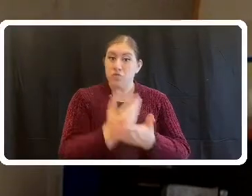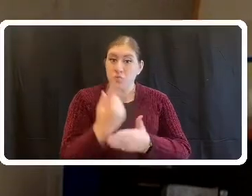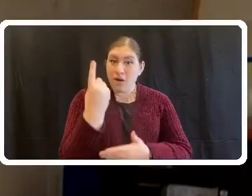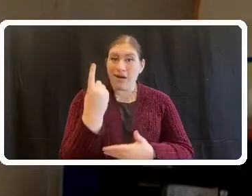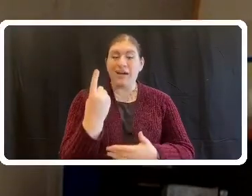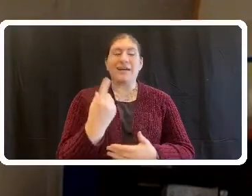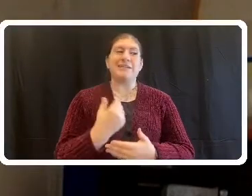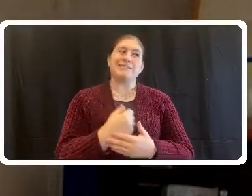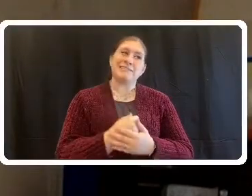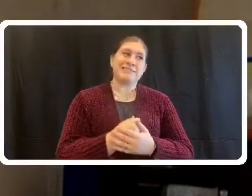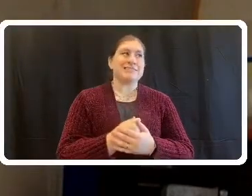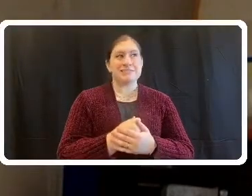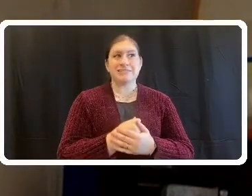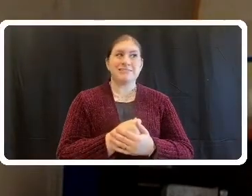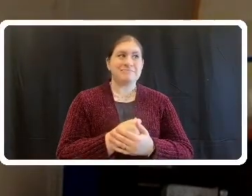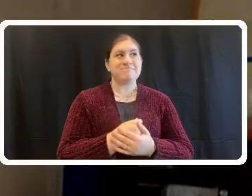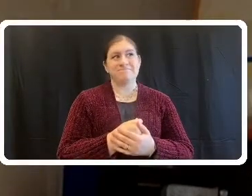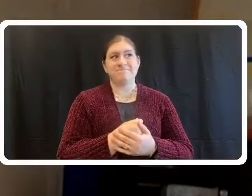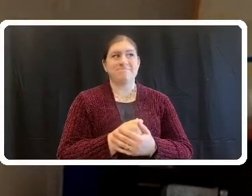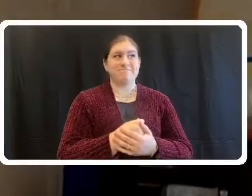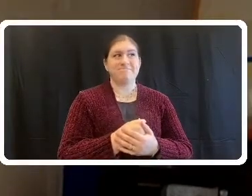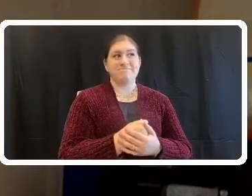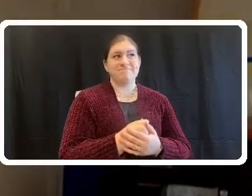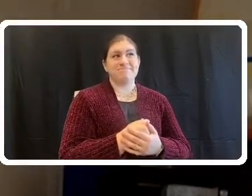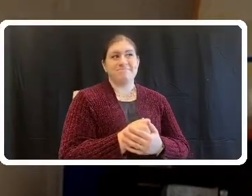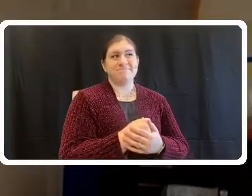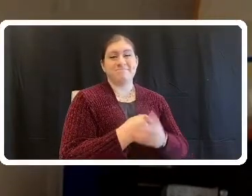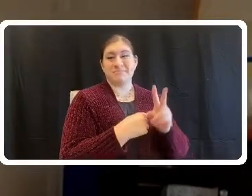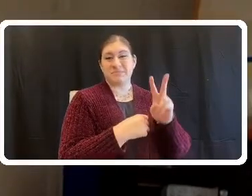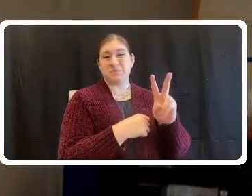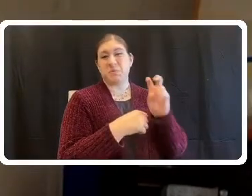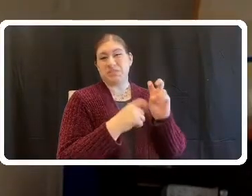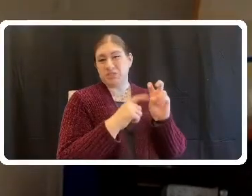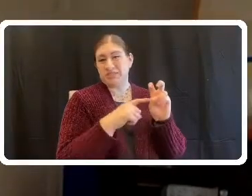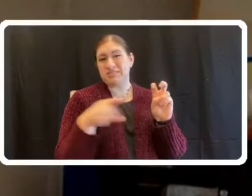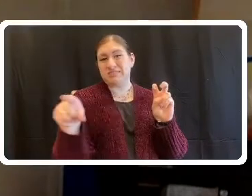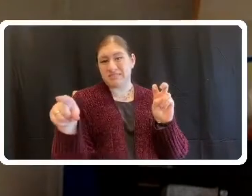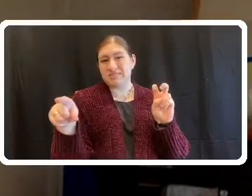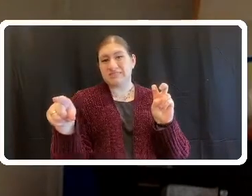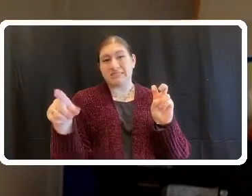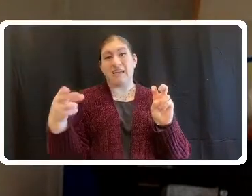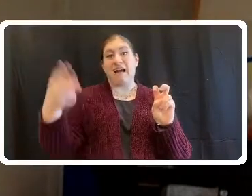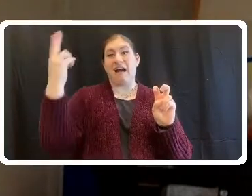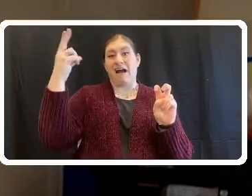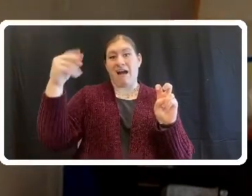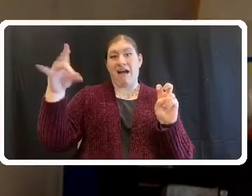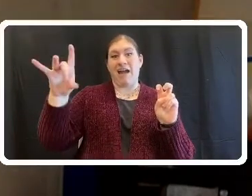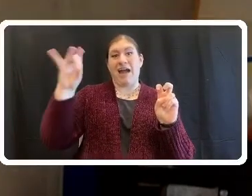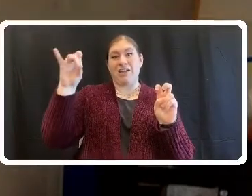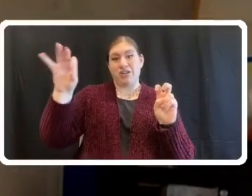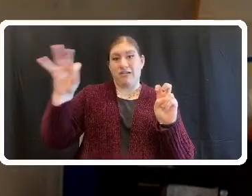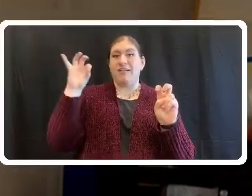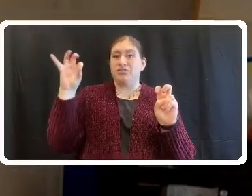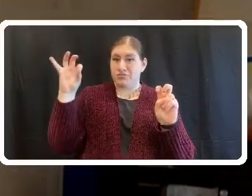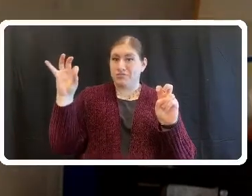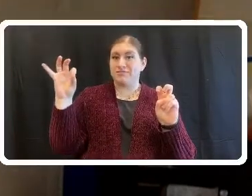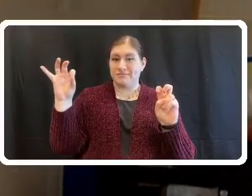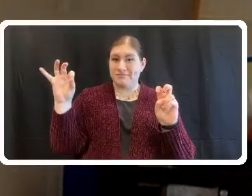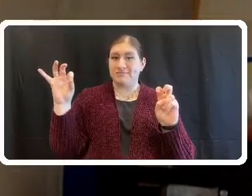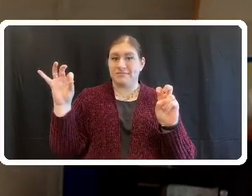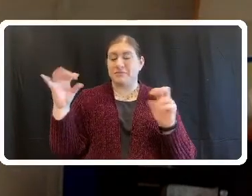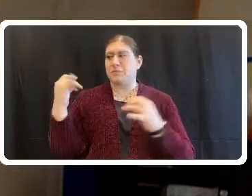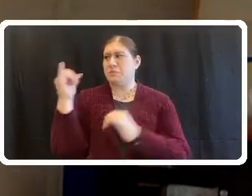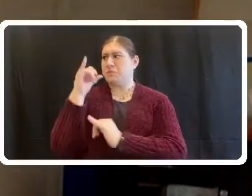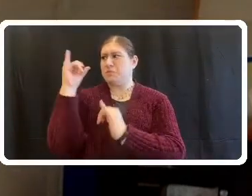one, then you're probably talking anywhere from two to, on the very high end, $800 or $900. So